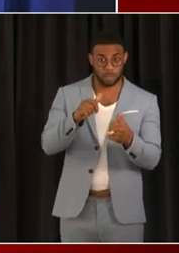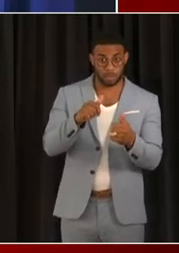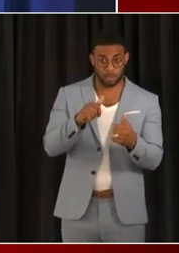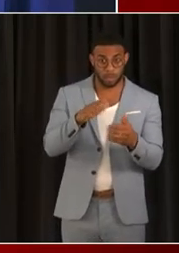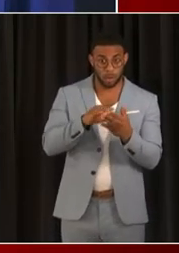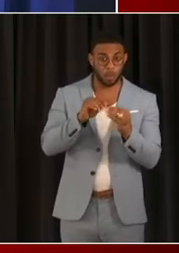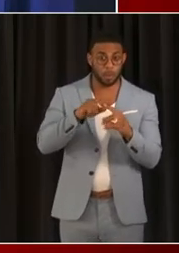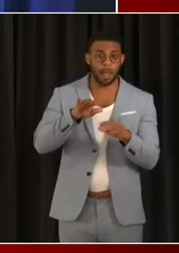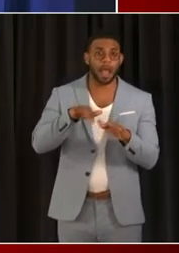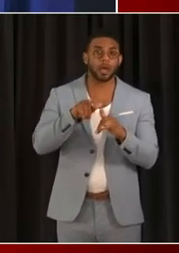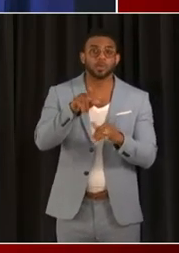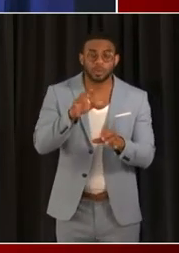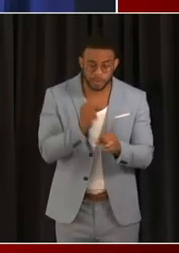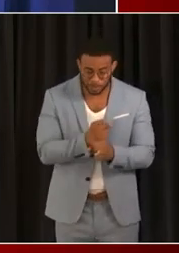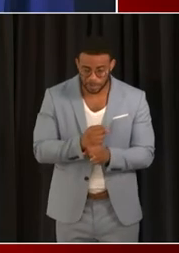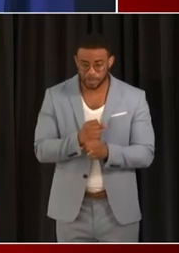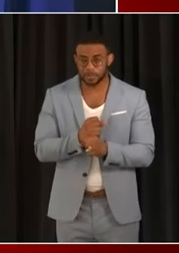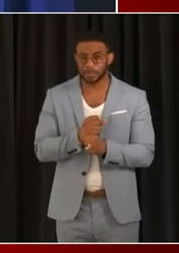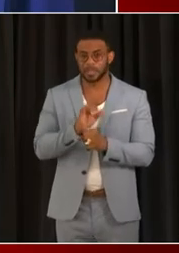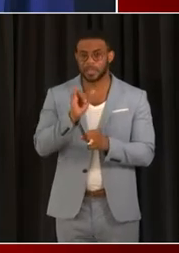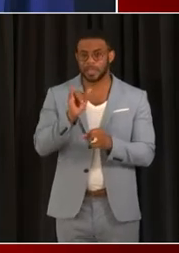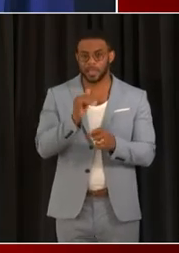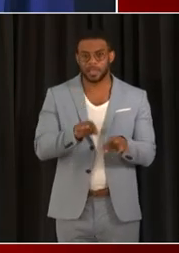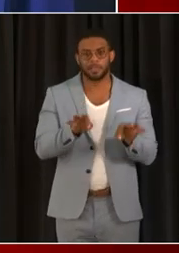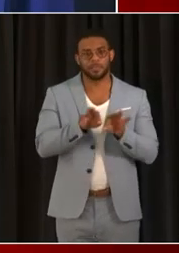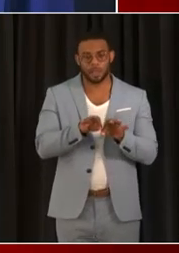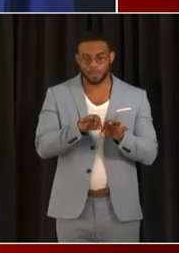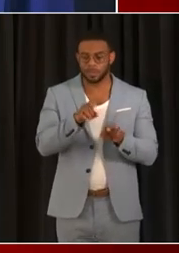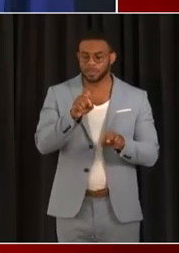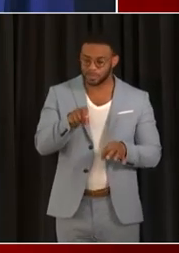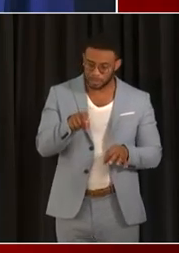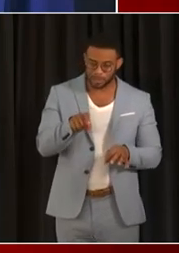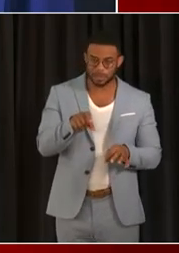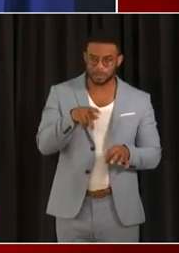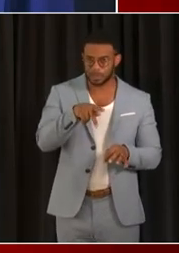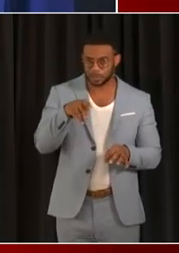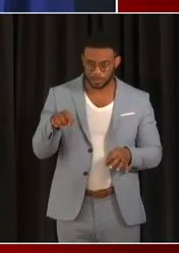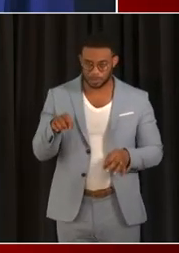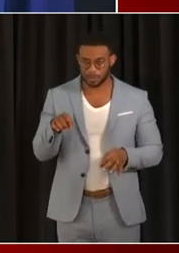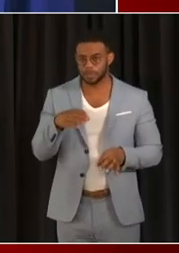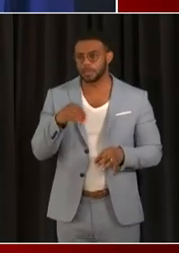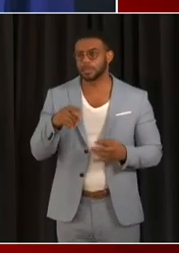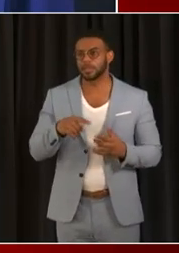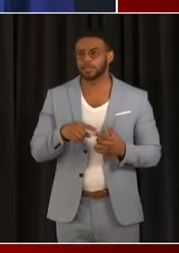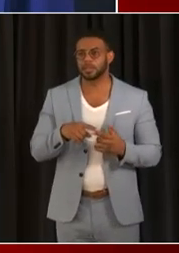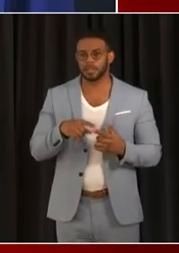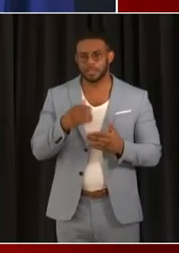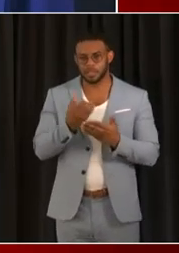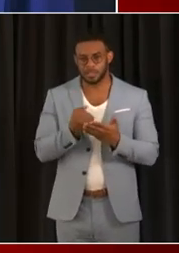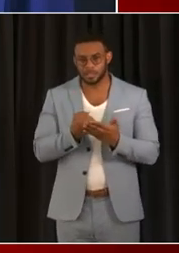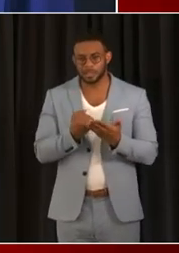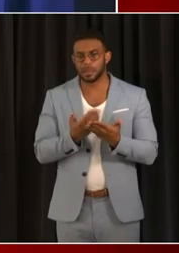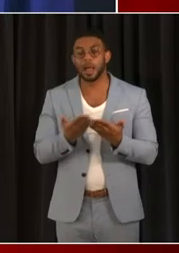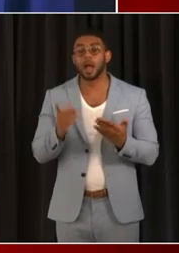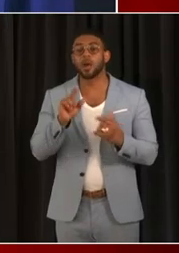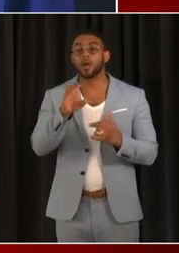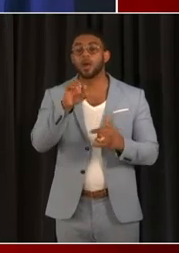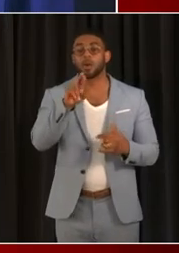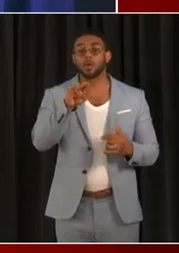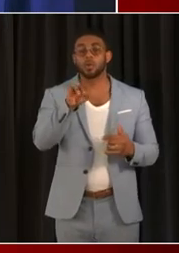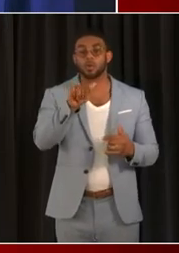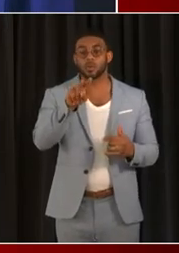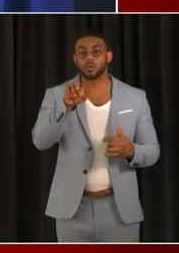you could actually learn more about how you can get that valuable, that needed PPE and those supplies by going